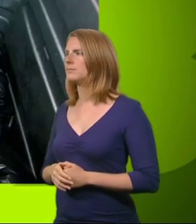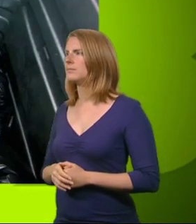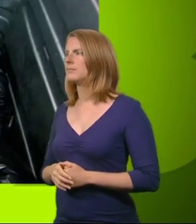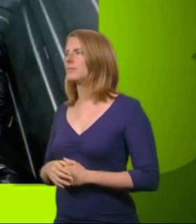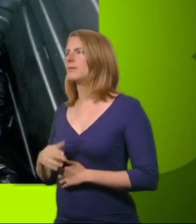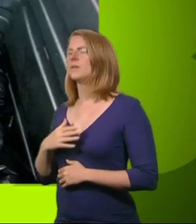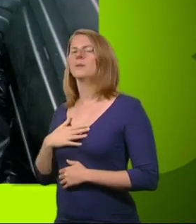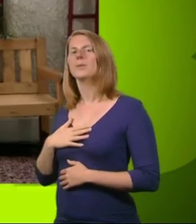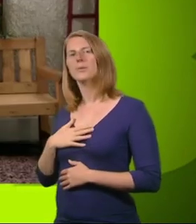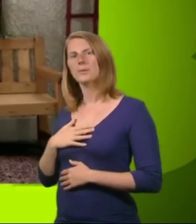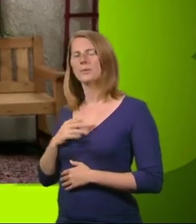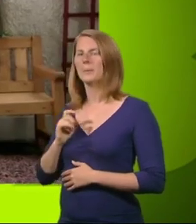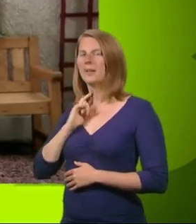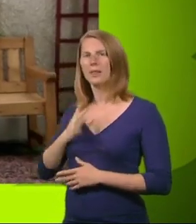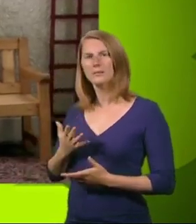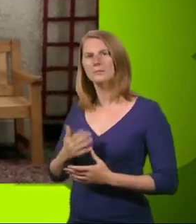You could have been killed.